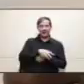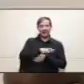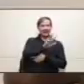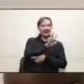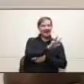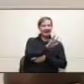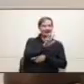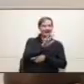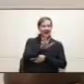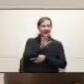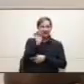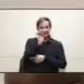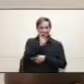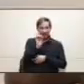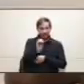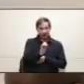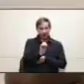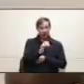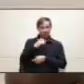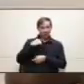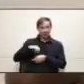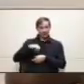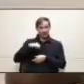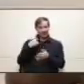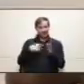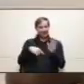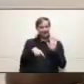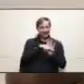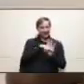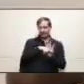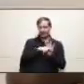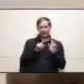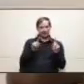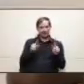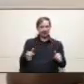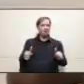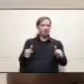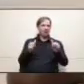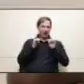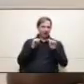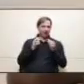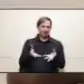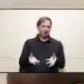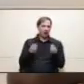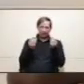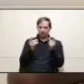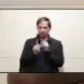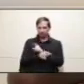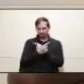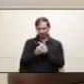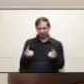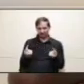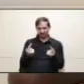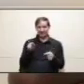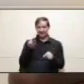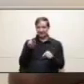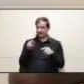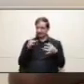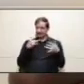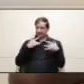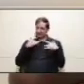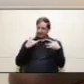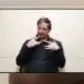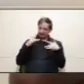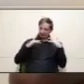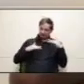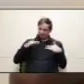99% of municipal debt is unlikely to be recovered. And this raises material uncertainty